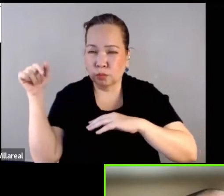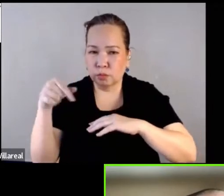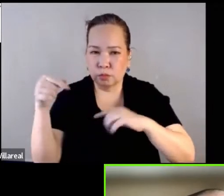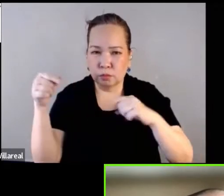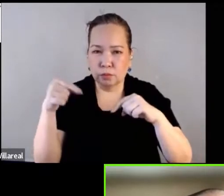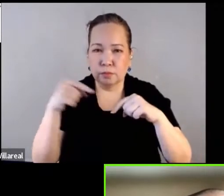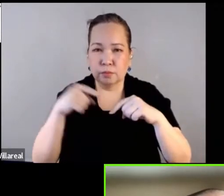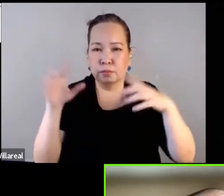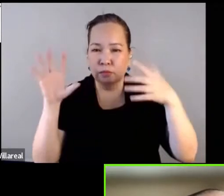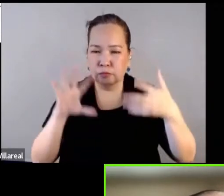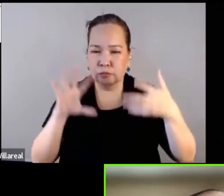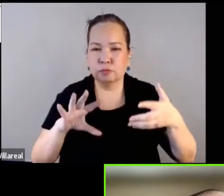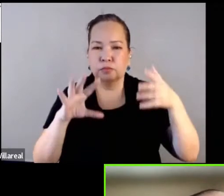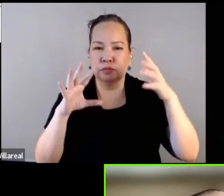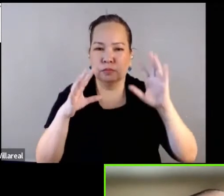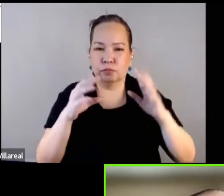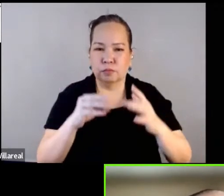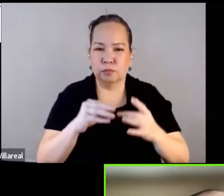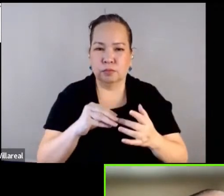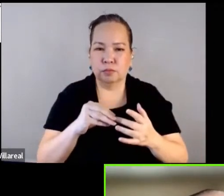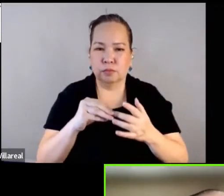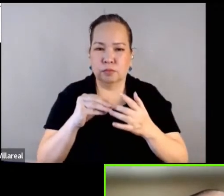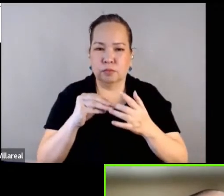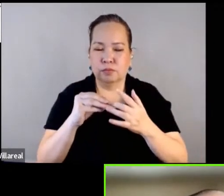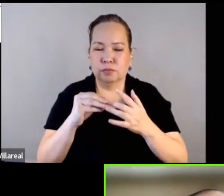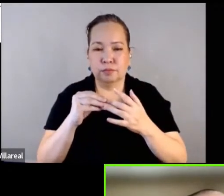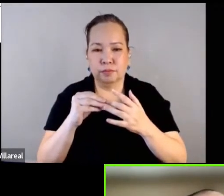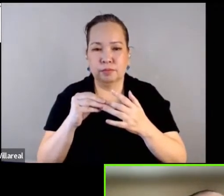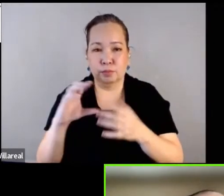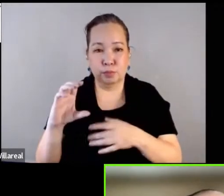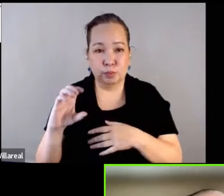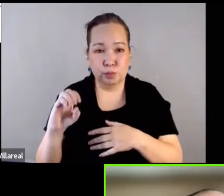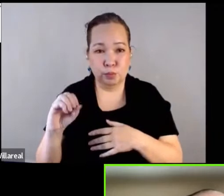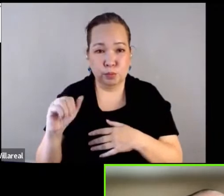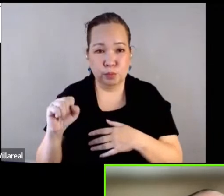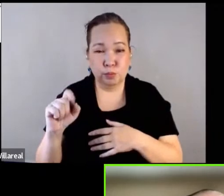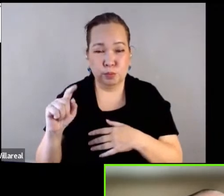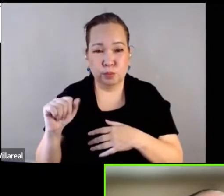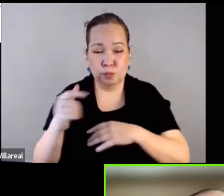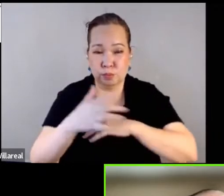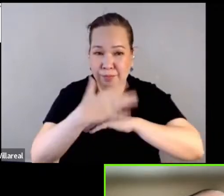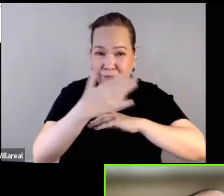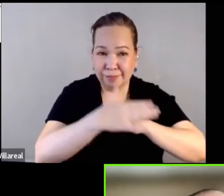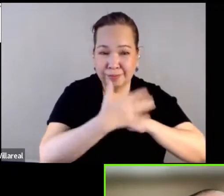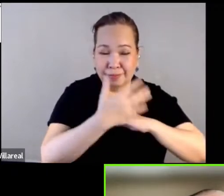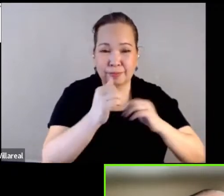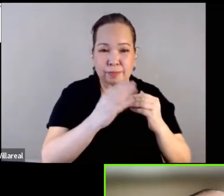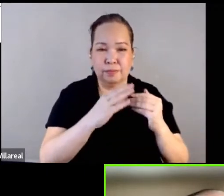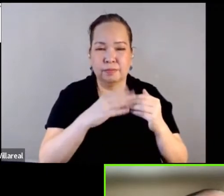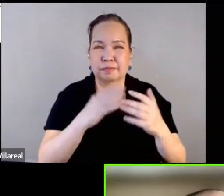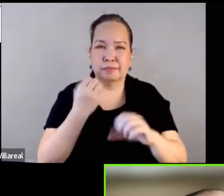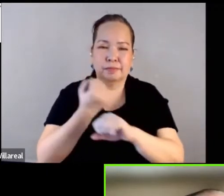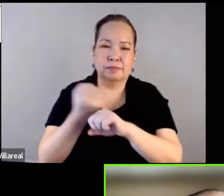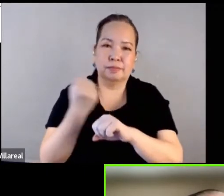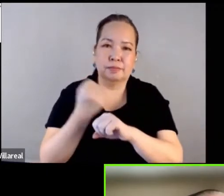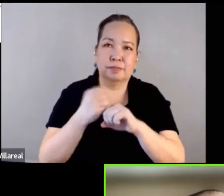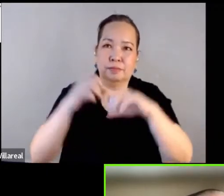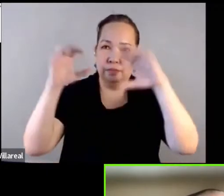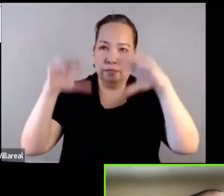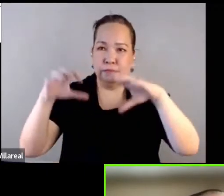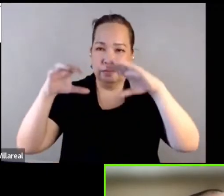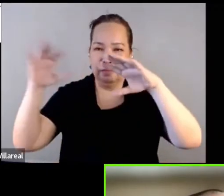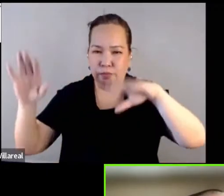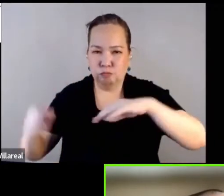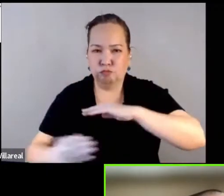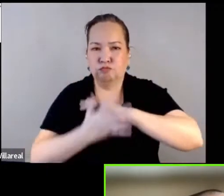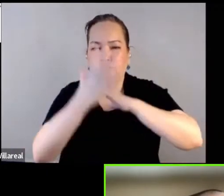calamity-prone areas, particularly in coastal areas, are disaster resilient to storm surges